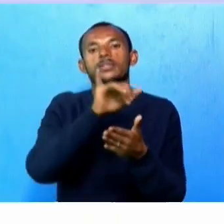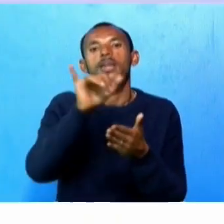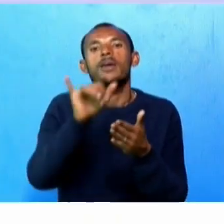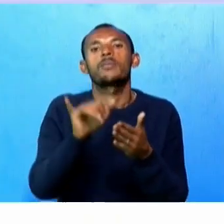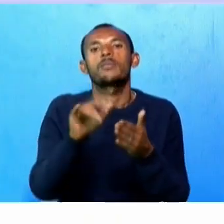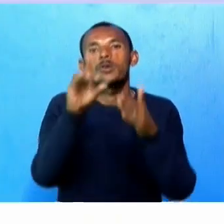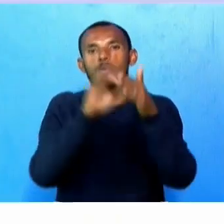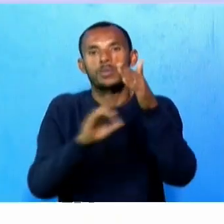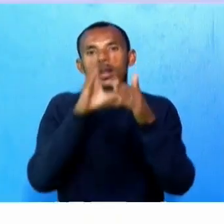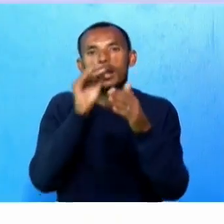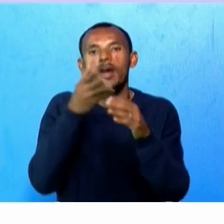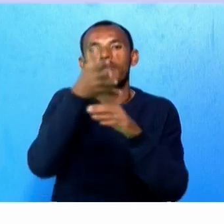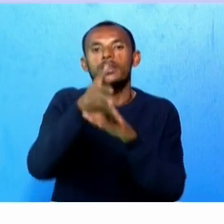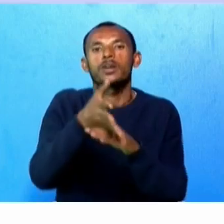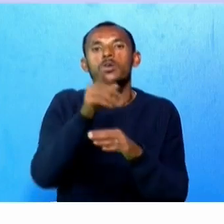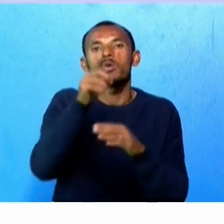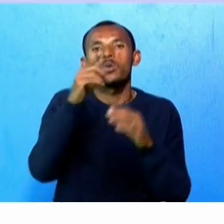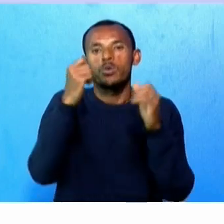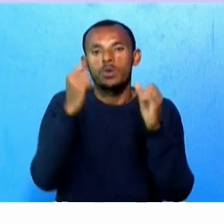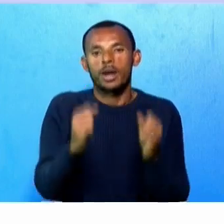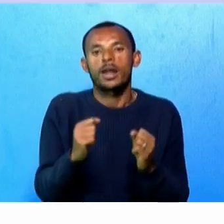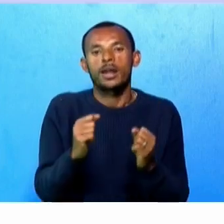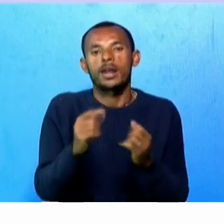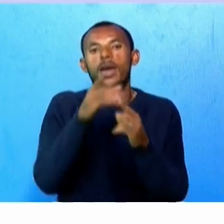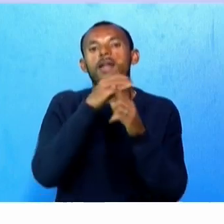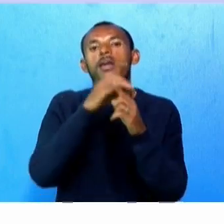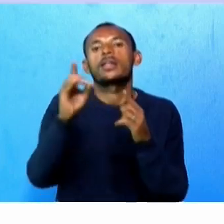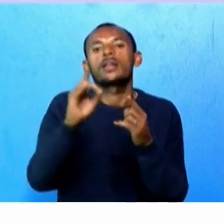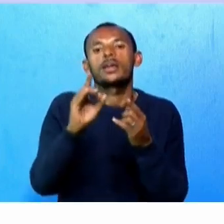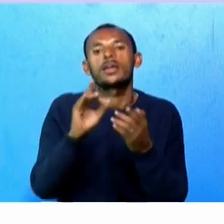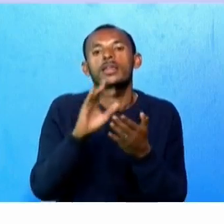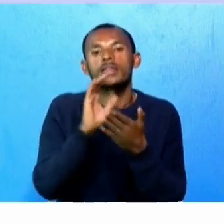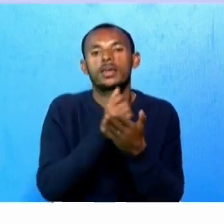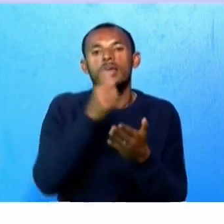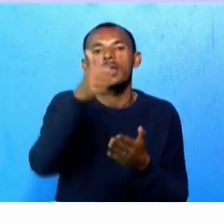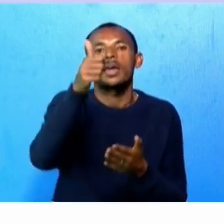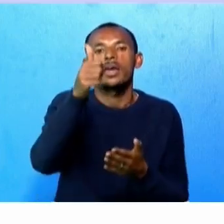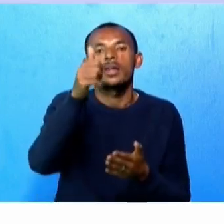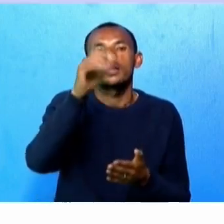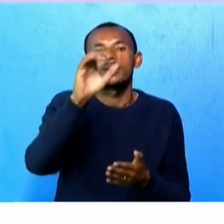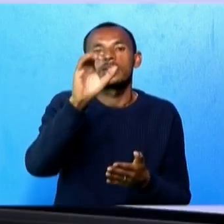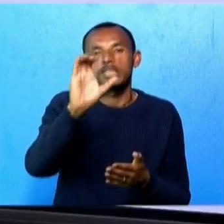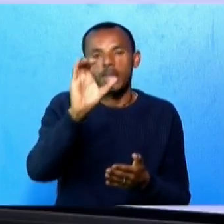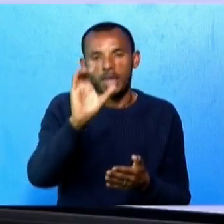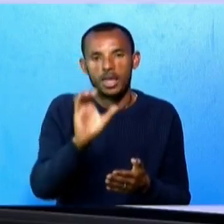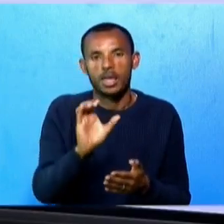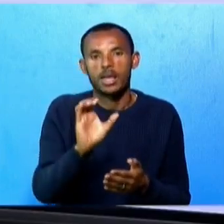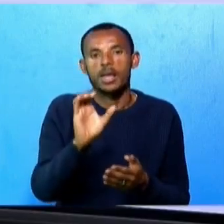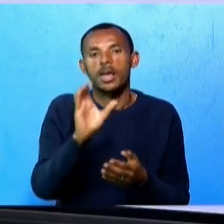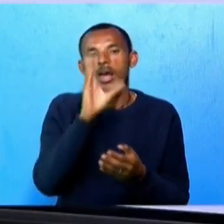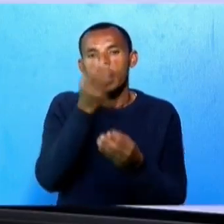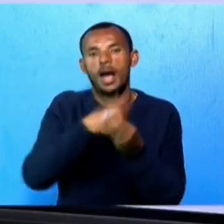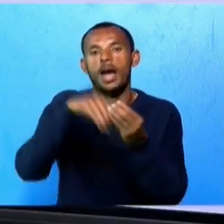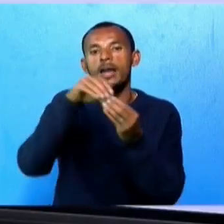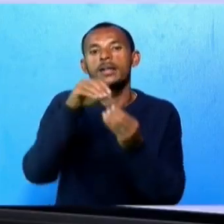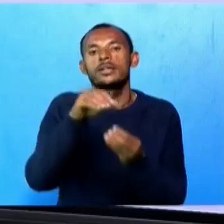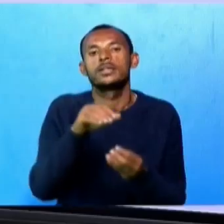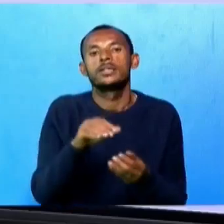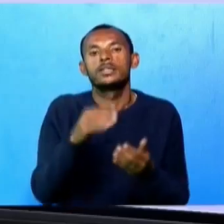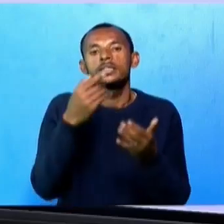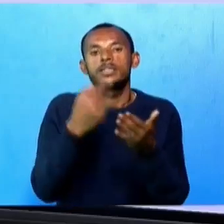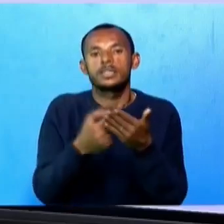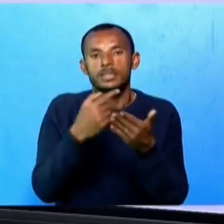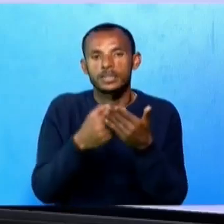then after you can directly take a and c and add them, right? So adding these two